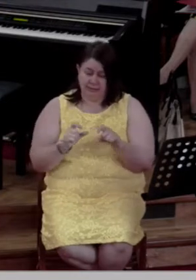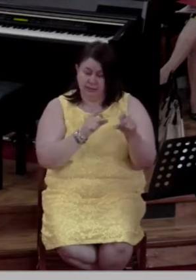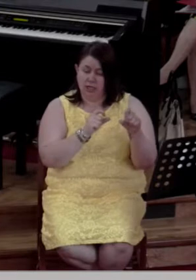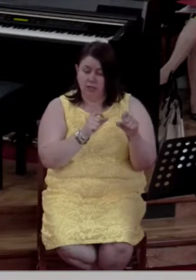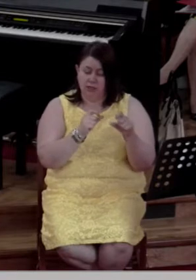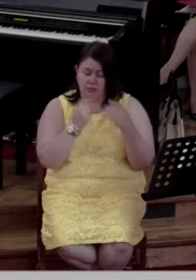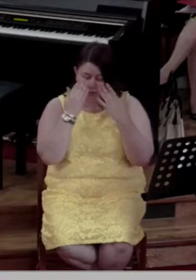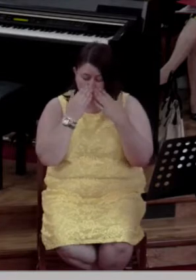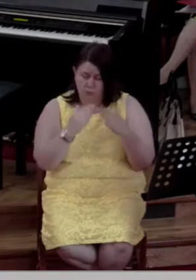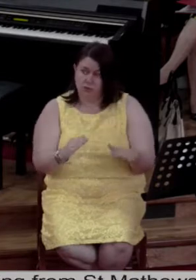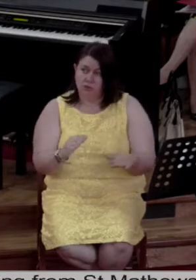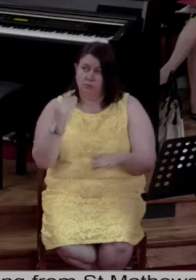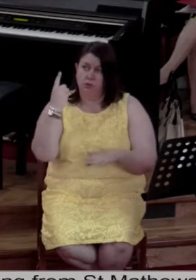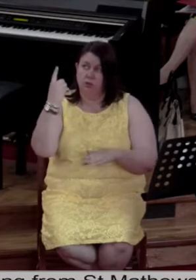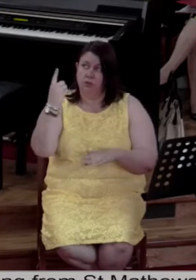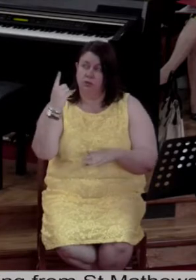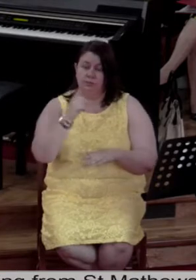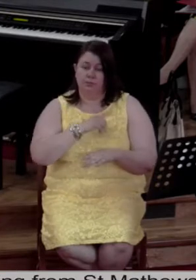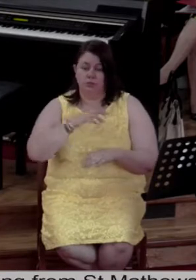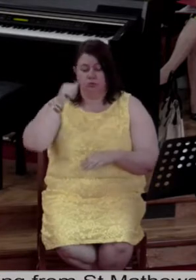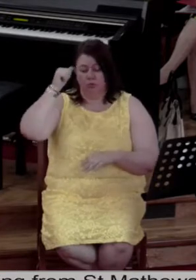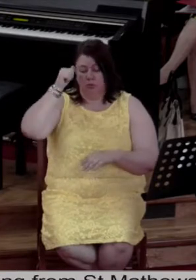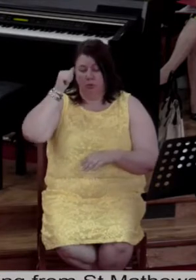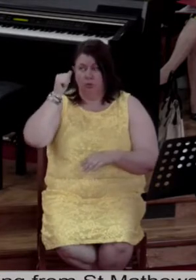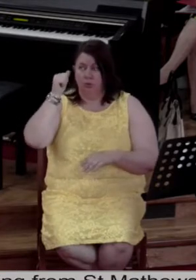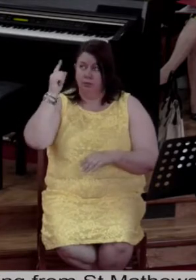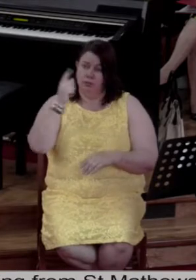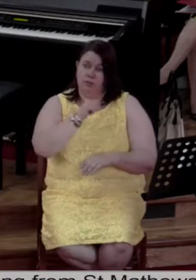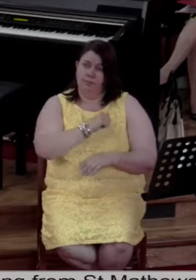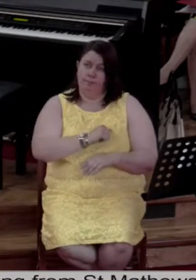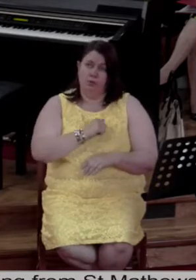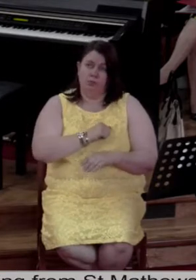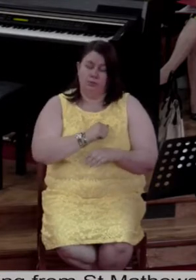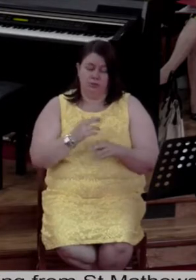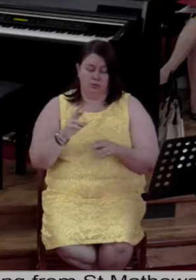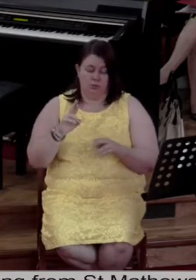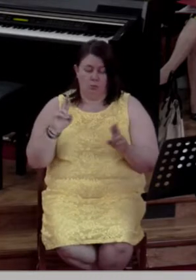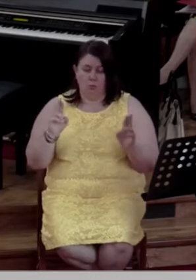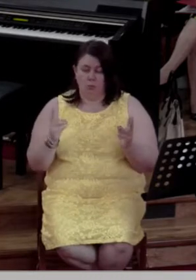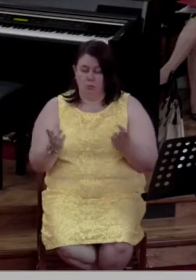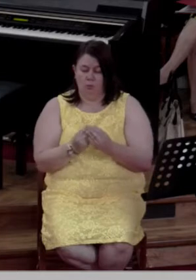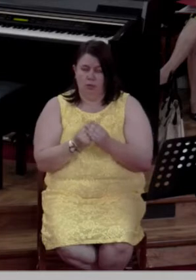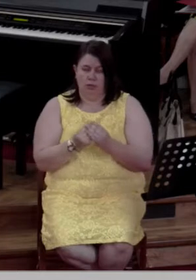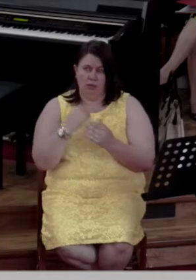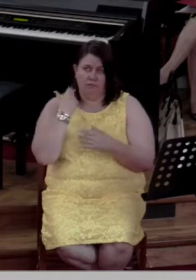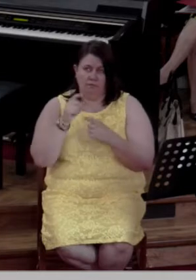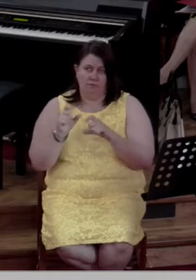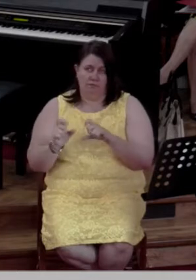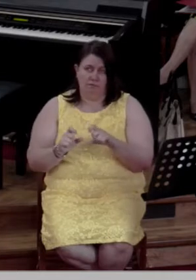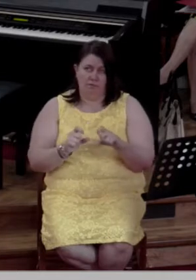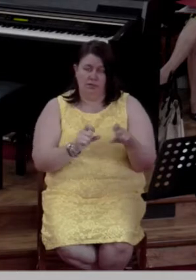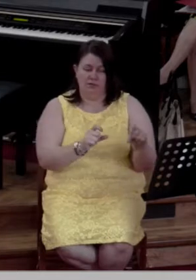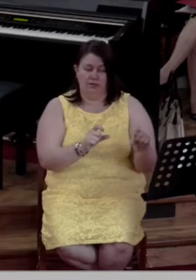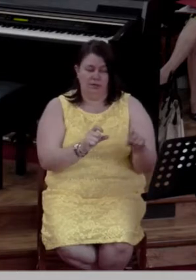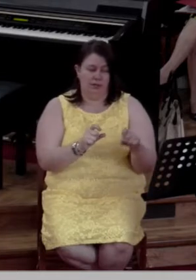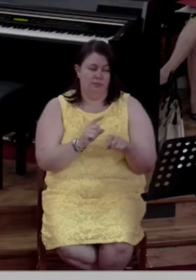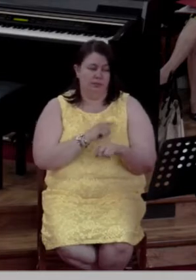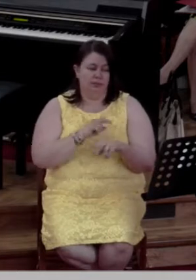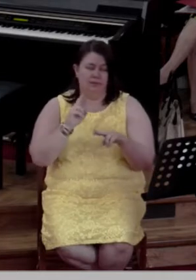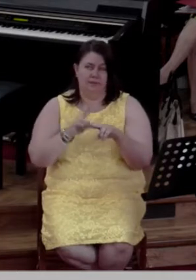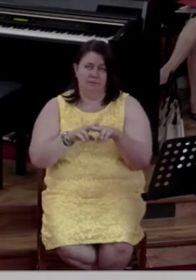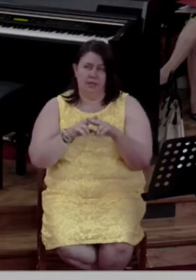to be with us always is a real and a true promise. The God who is Father, Son,